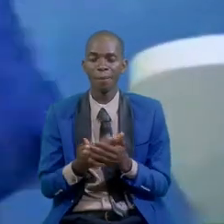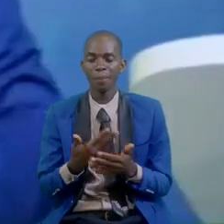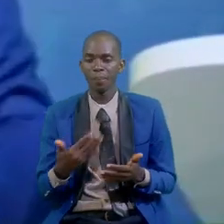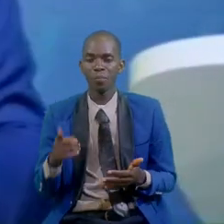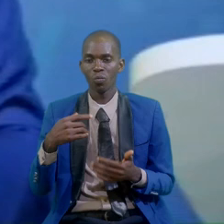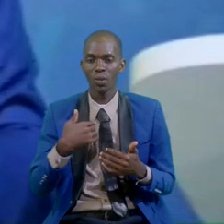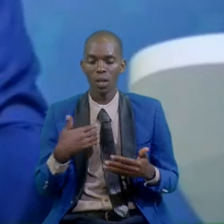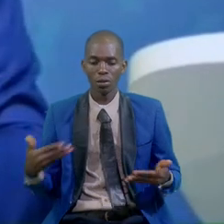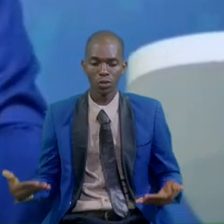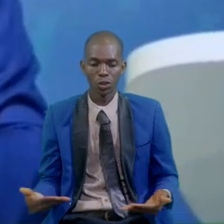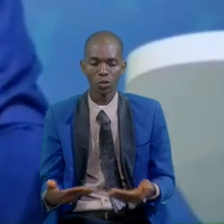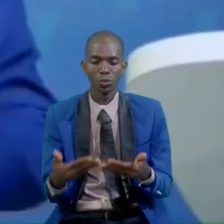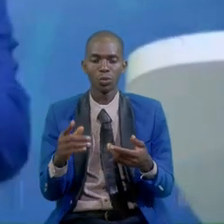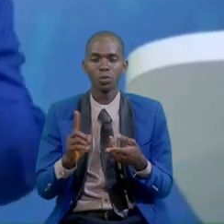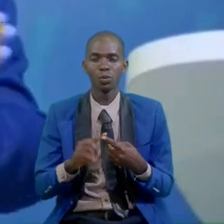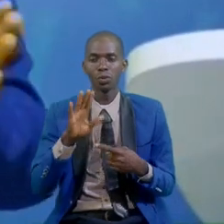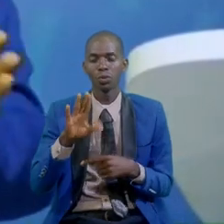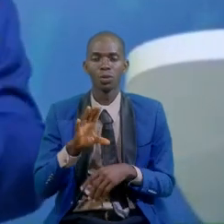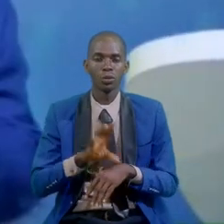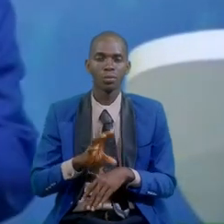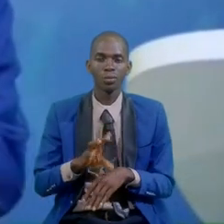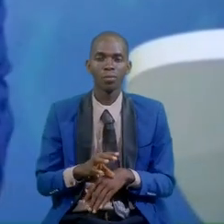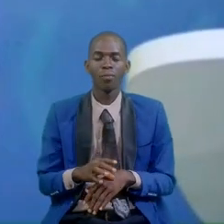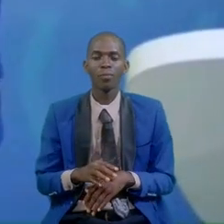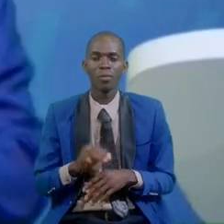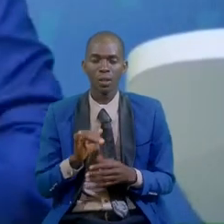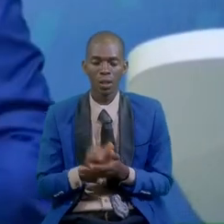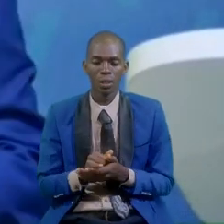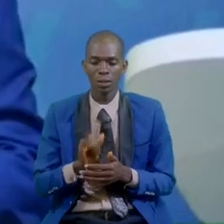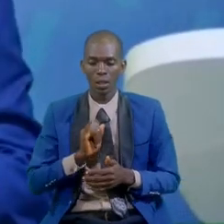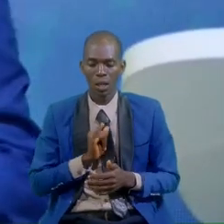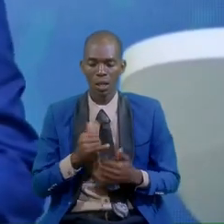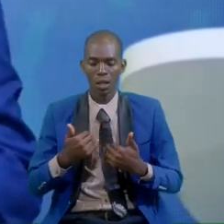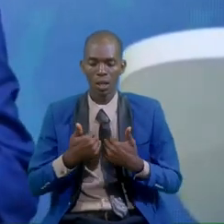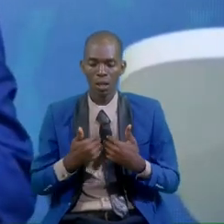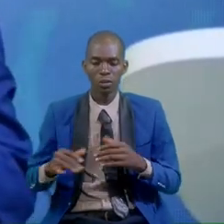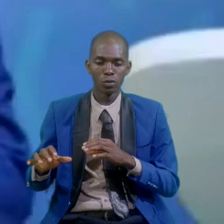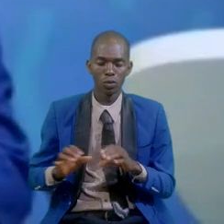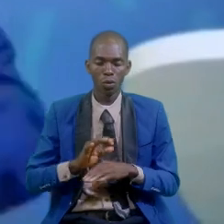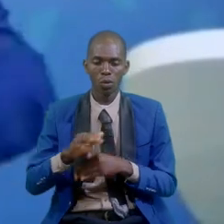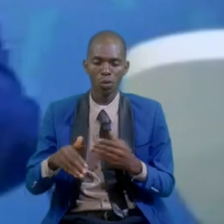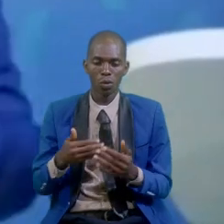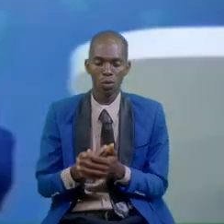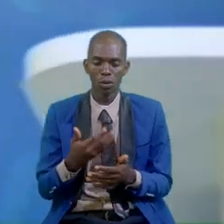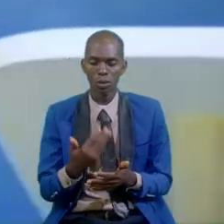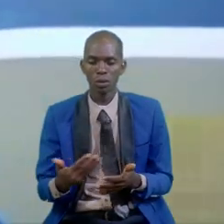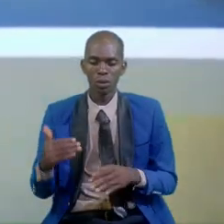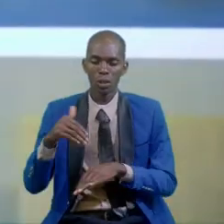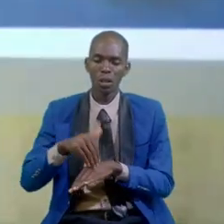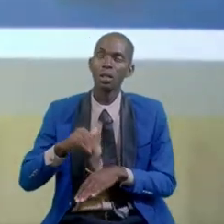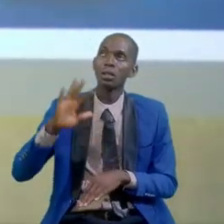introduced into your ministry? I have done all these things at thy word. With all